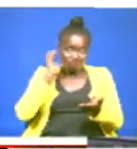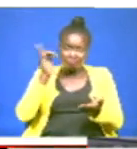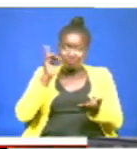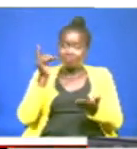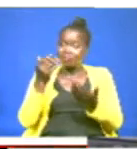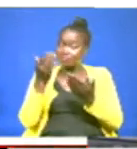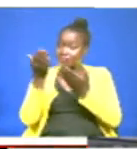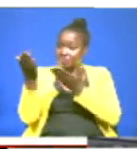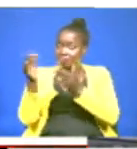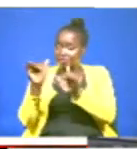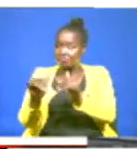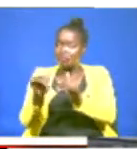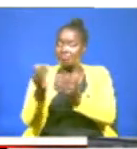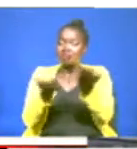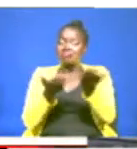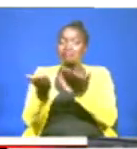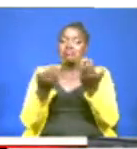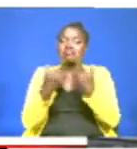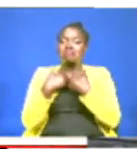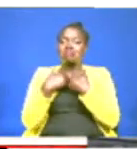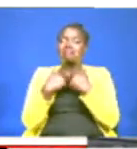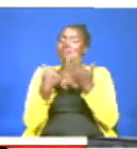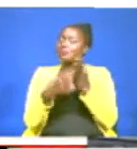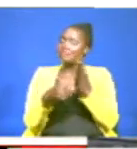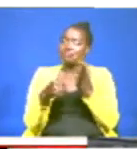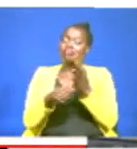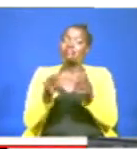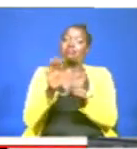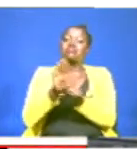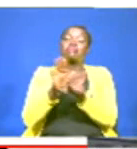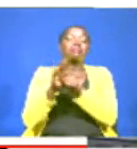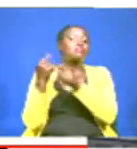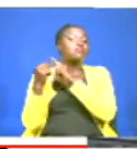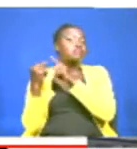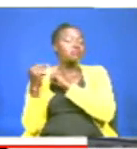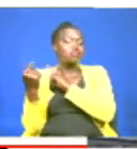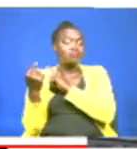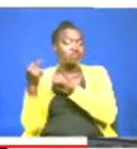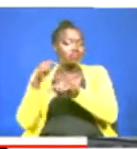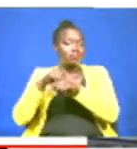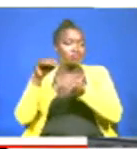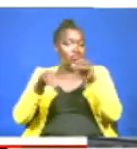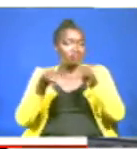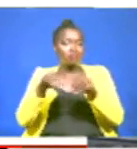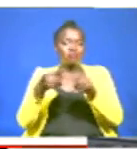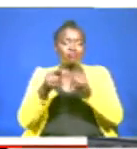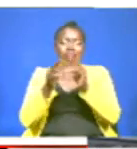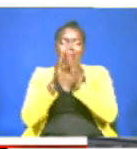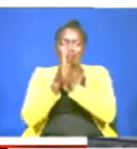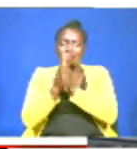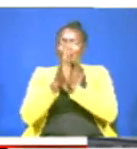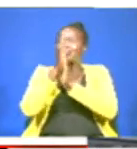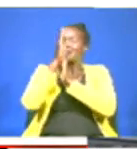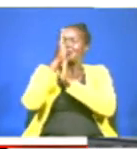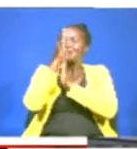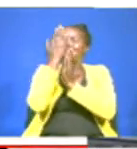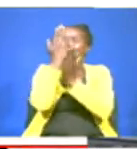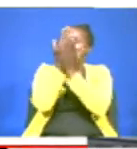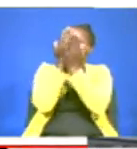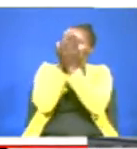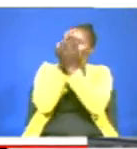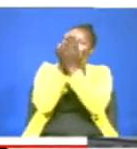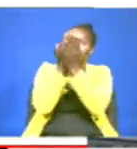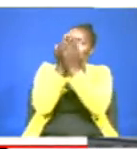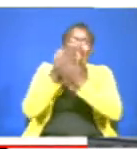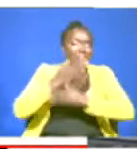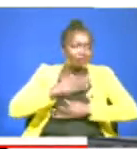zao zina kuwa na mashida wakati kuko na election. Lakini Mungu tulimuomba, tukamuomba, tukamuambia